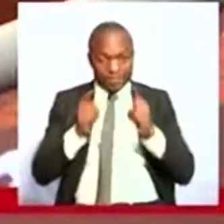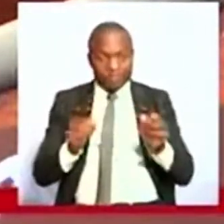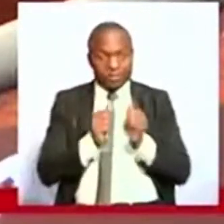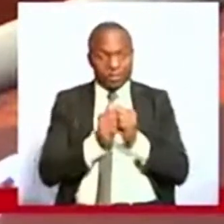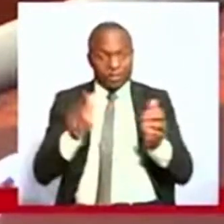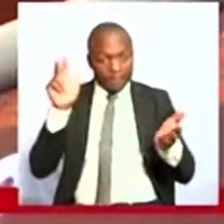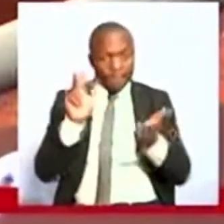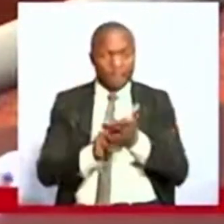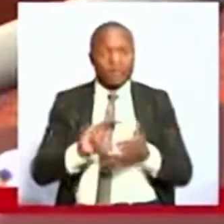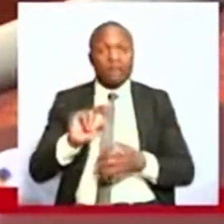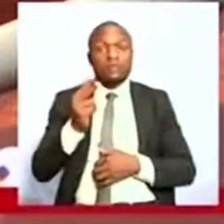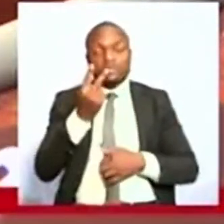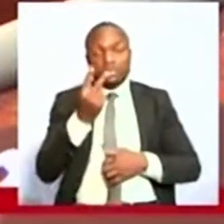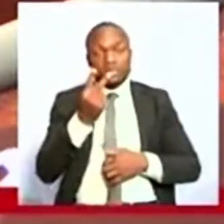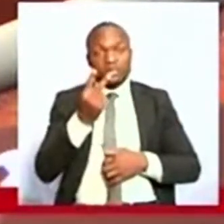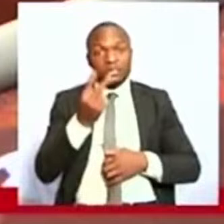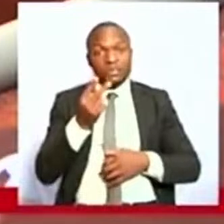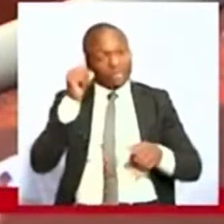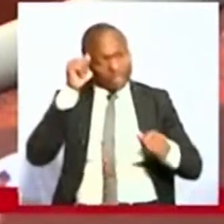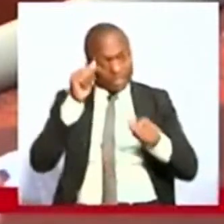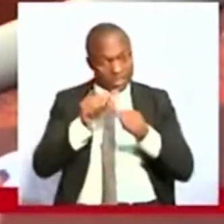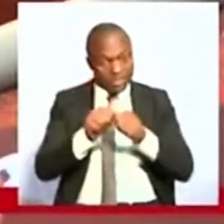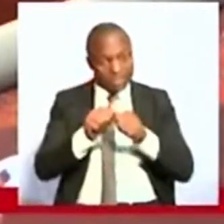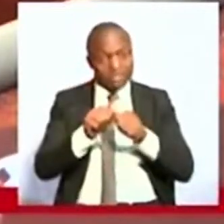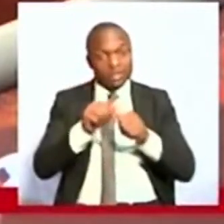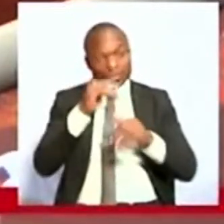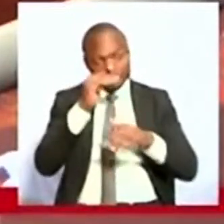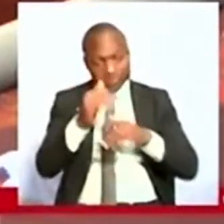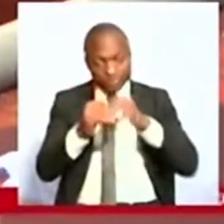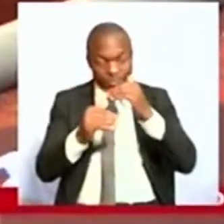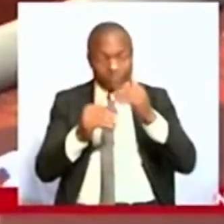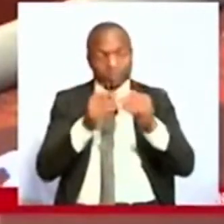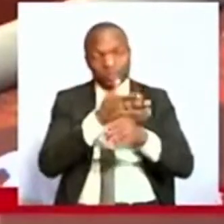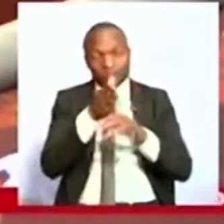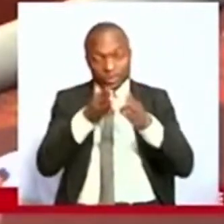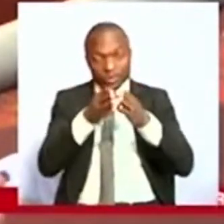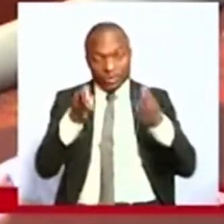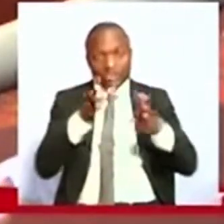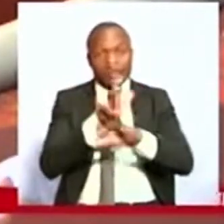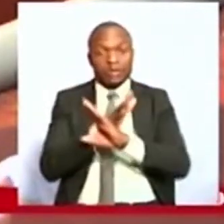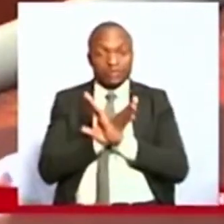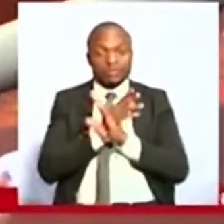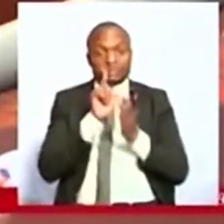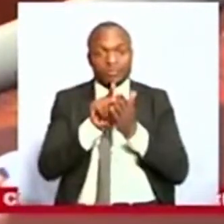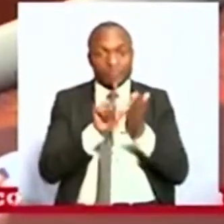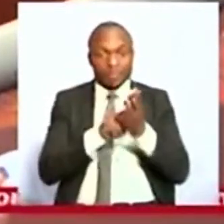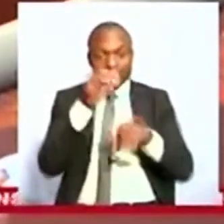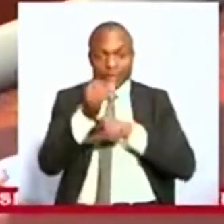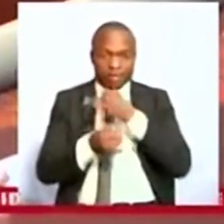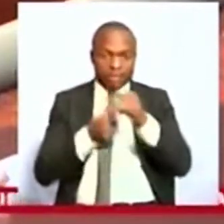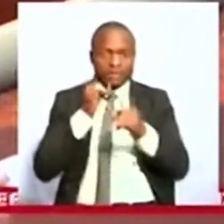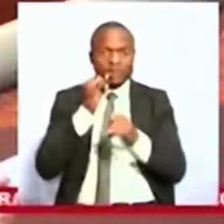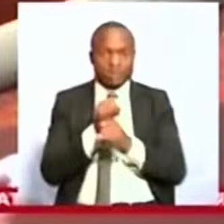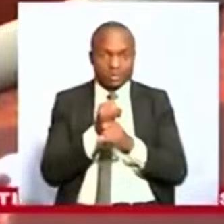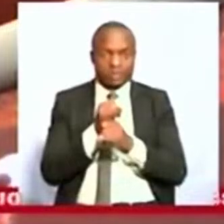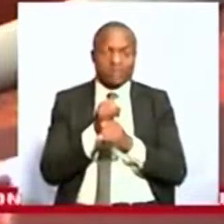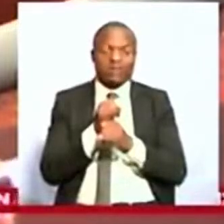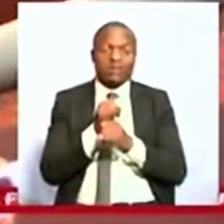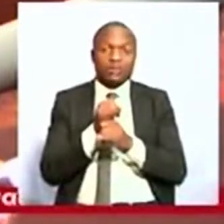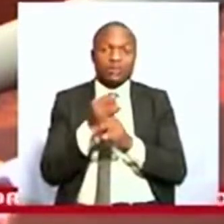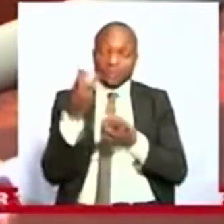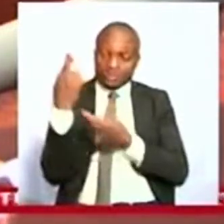ratifying the second optional protocol, there is a gap between Zambia's domestic legal framework and its international